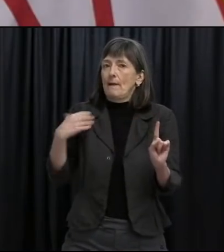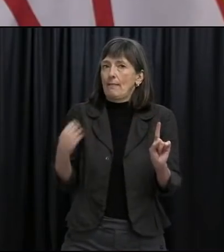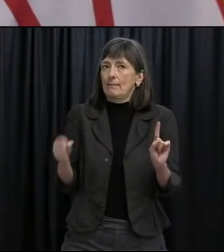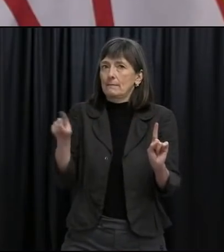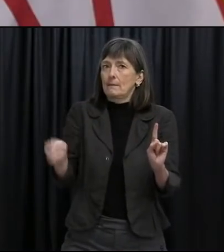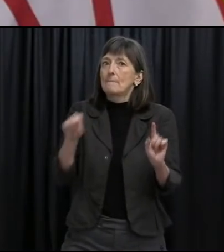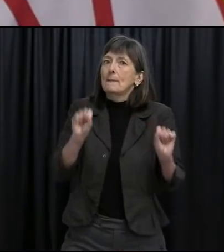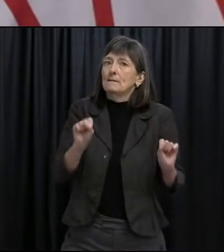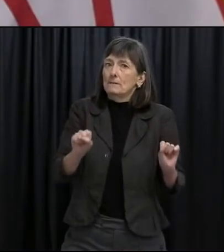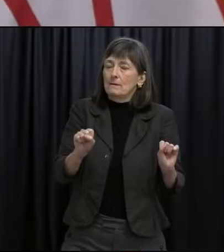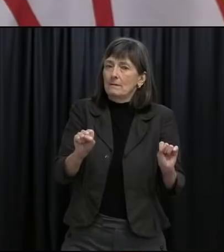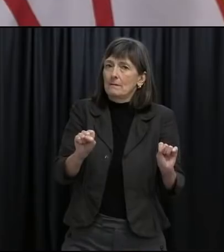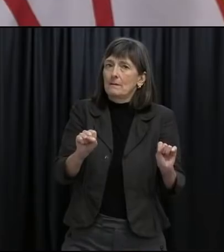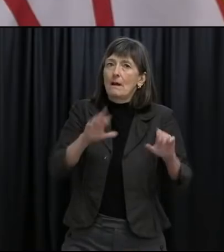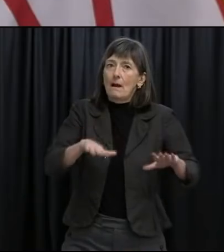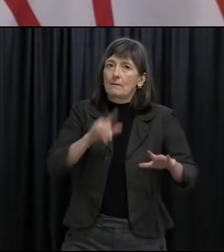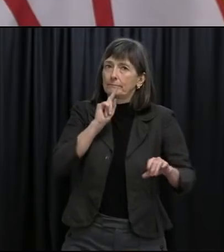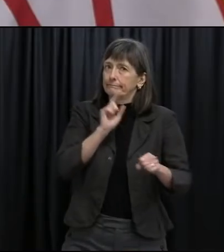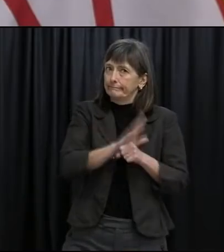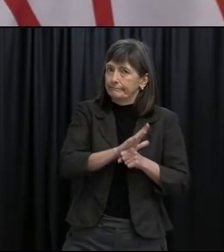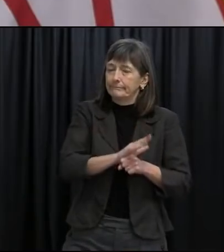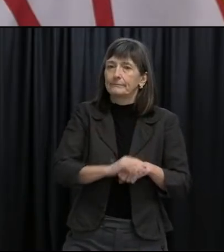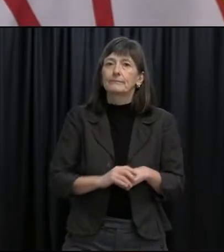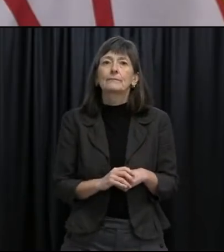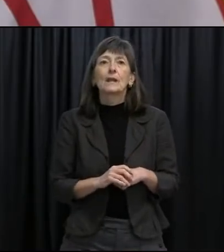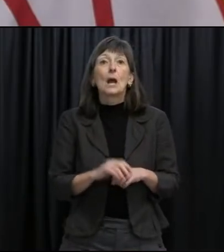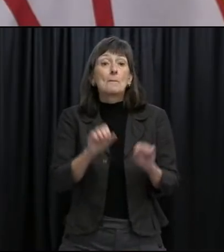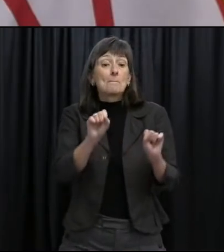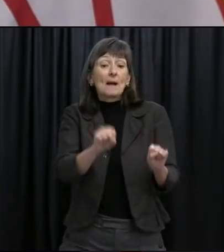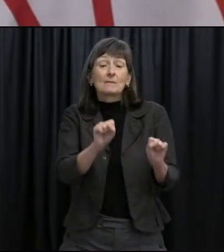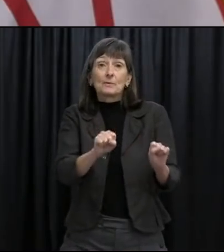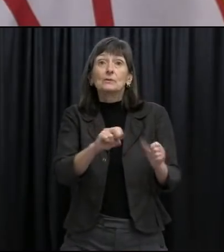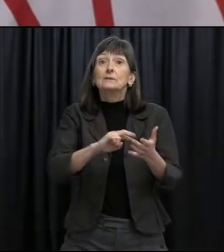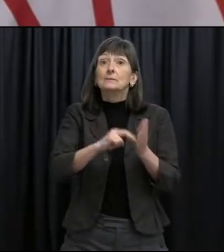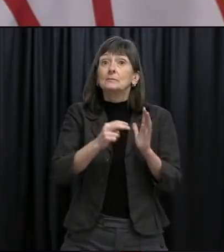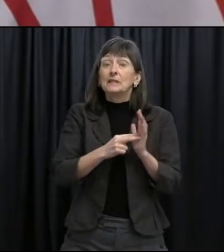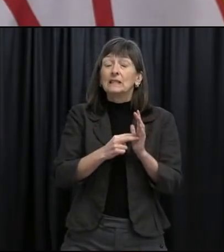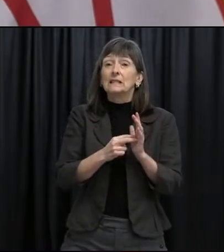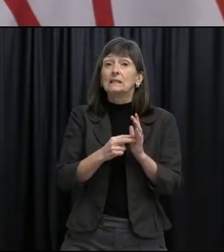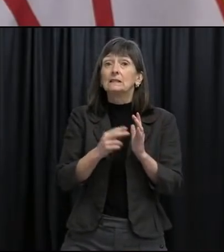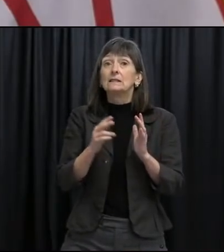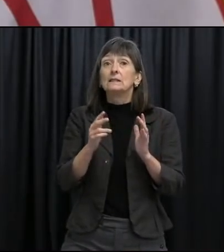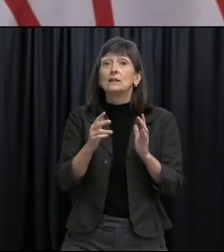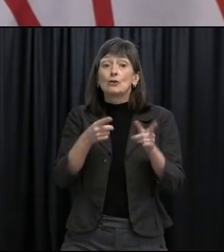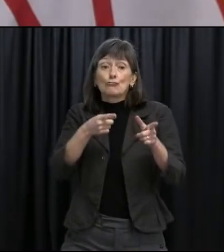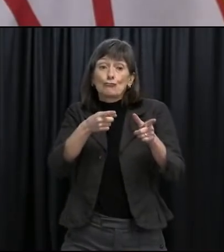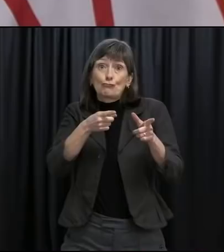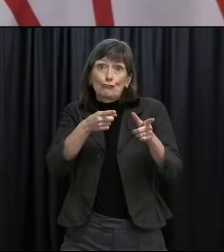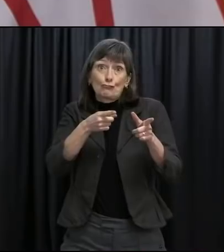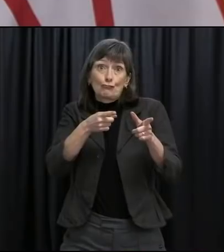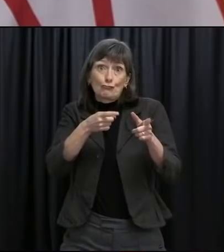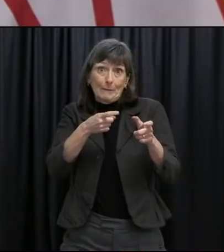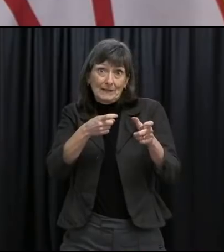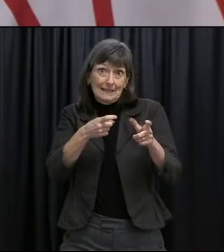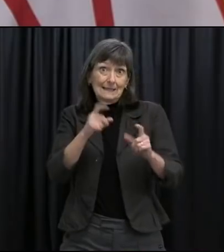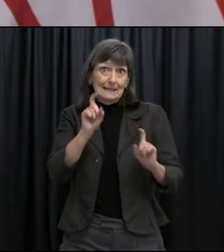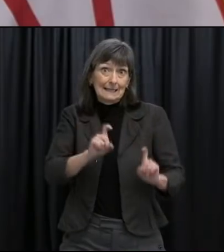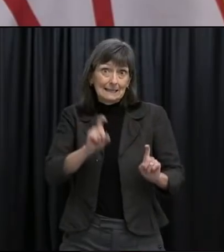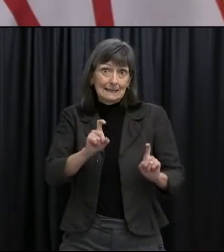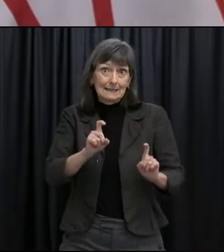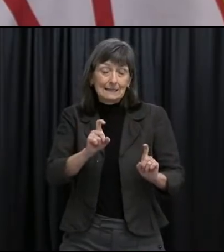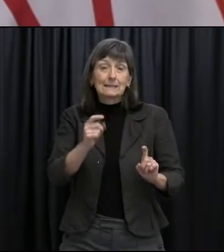region. A presumptive positive case means the individual tested positive using an antigen